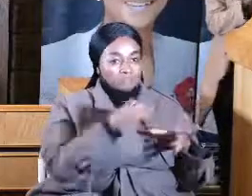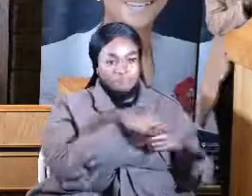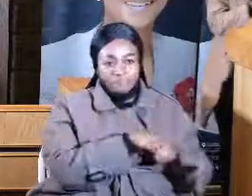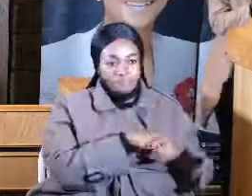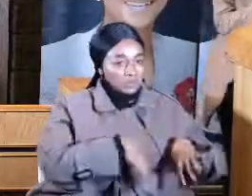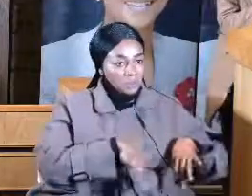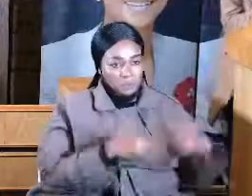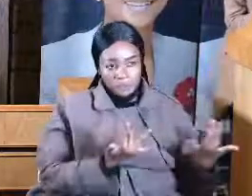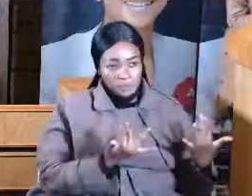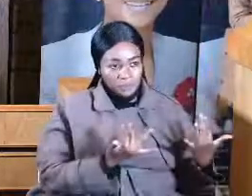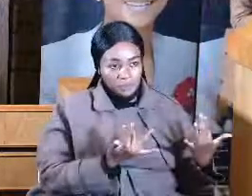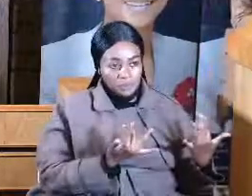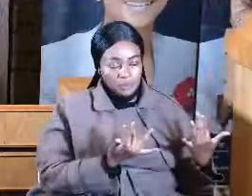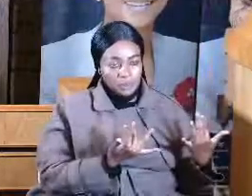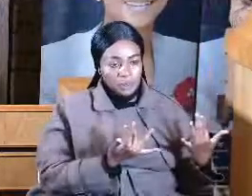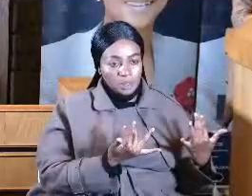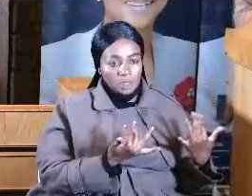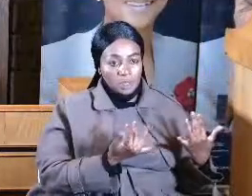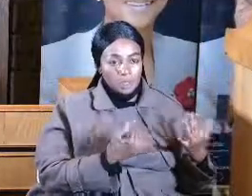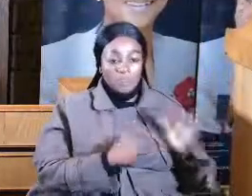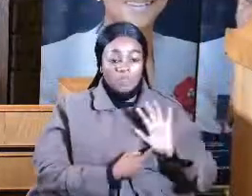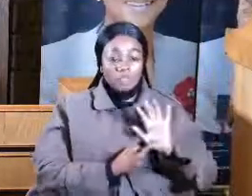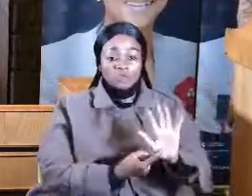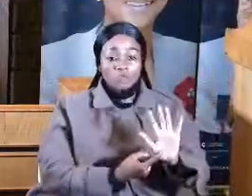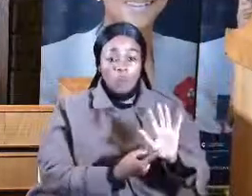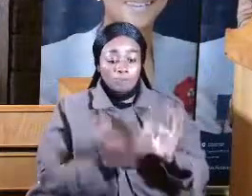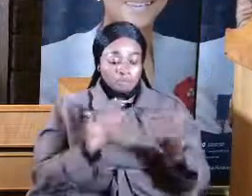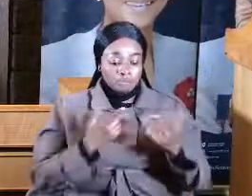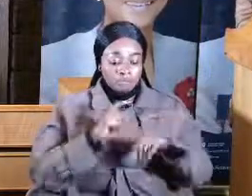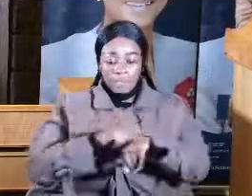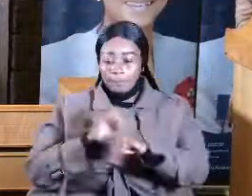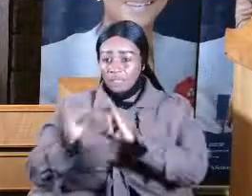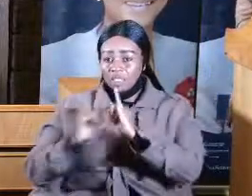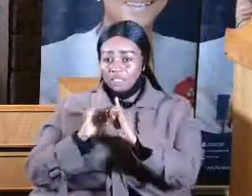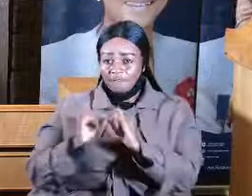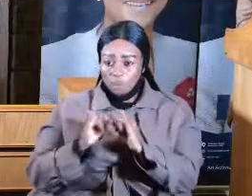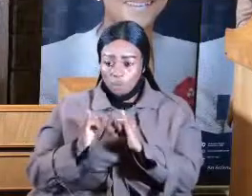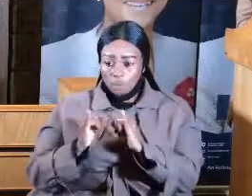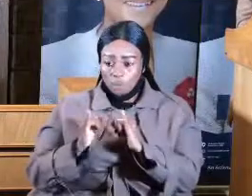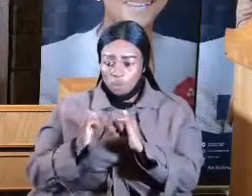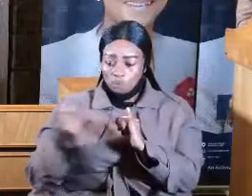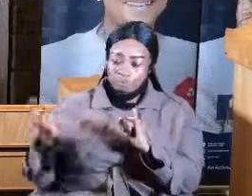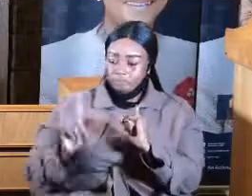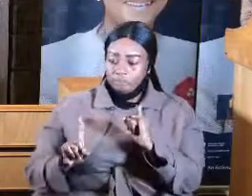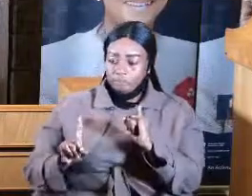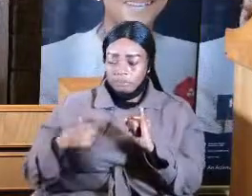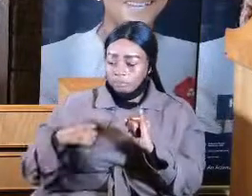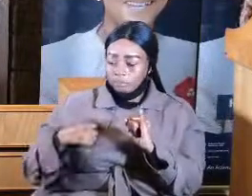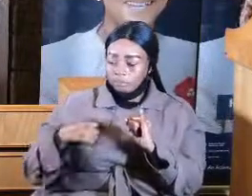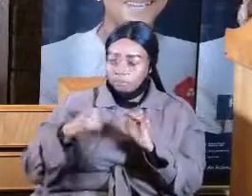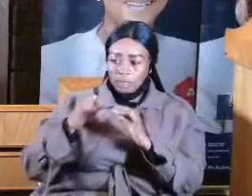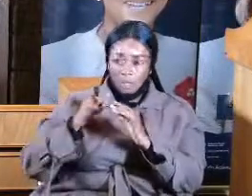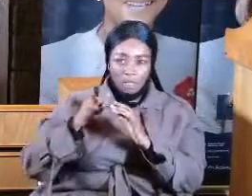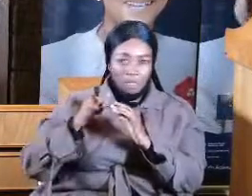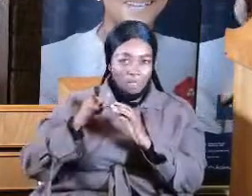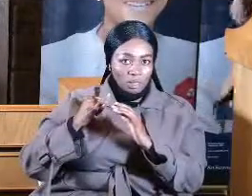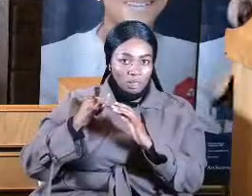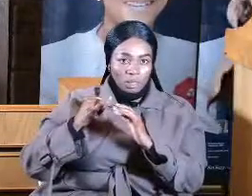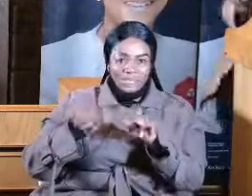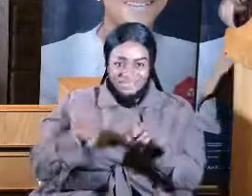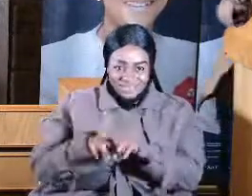jobs. When they show up at interviews, they are immediately rejected because